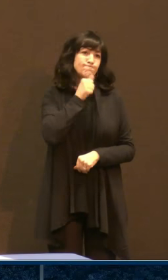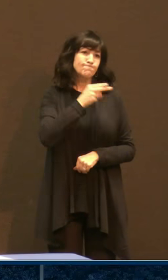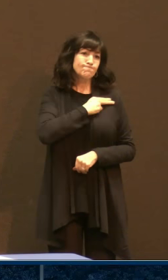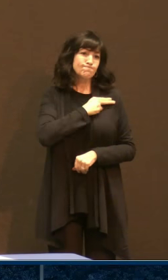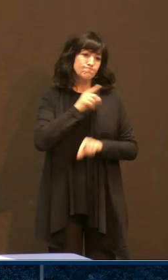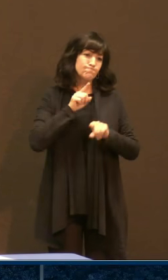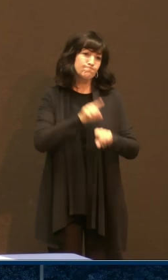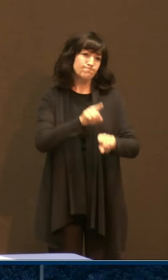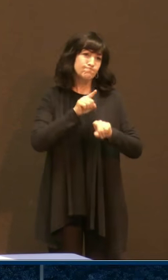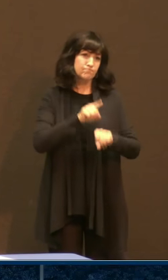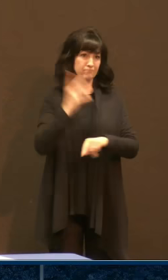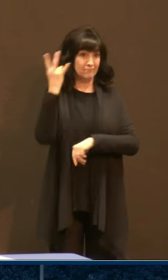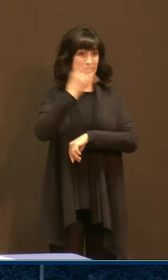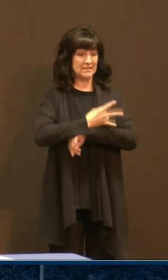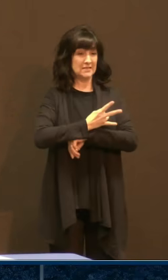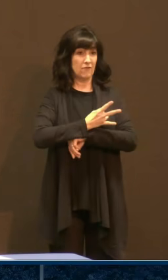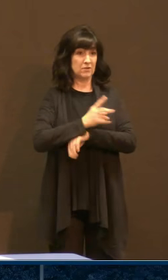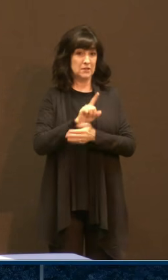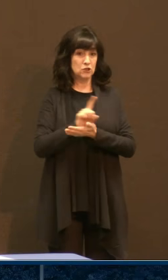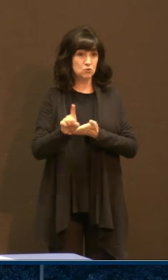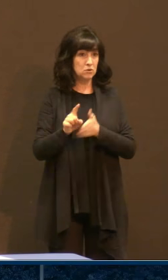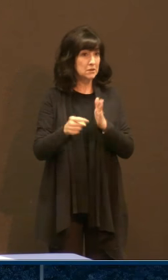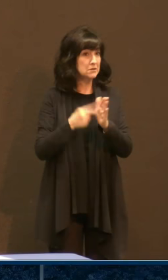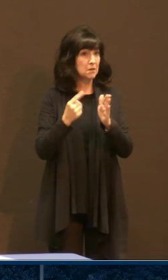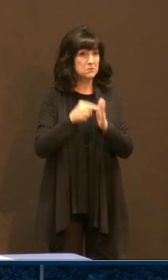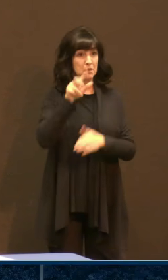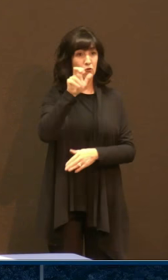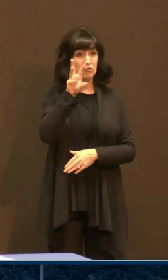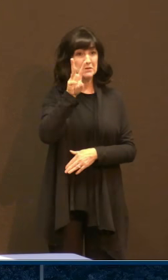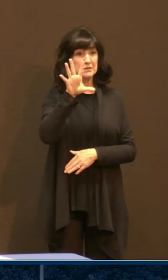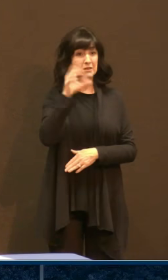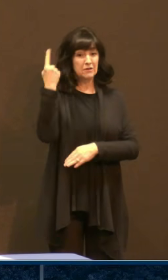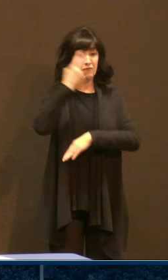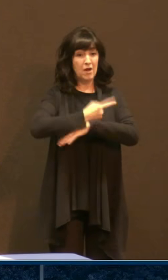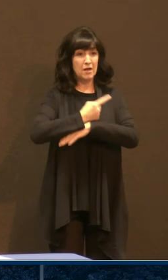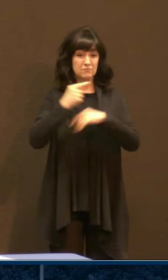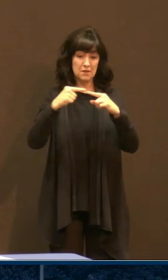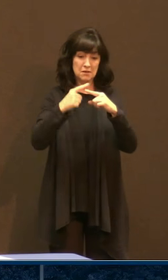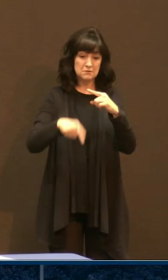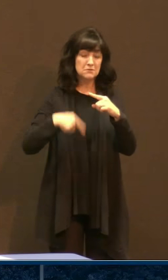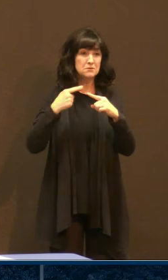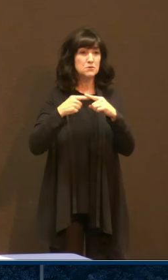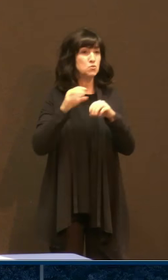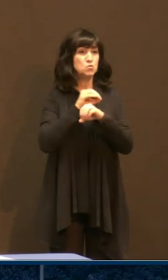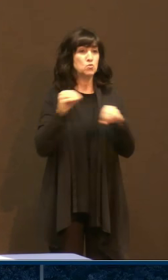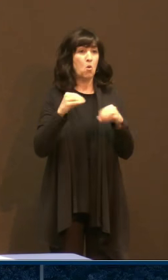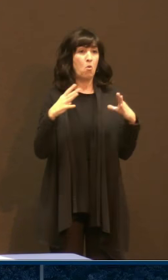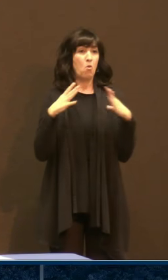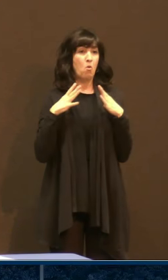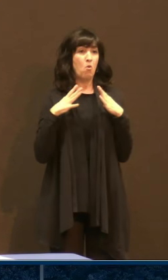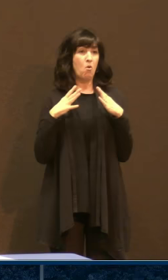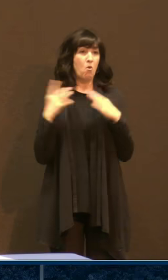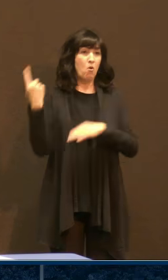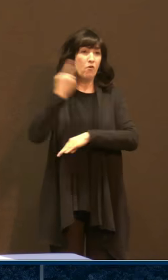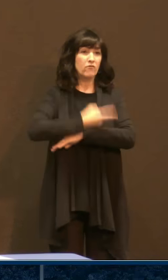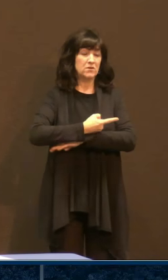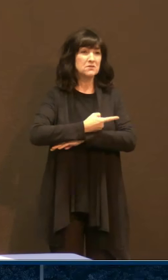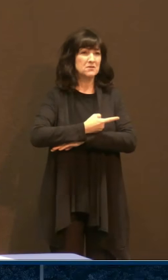week, sometimes 365 days a year, and just know how hard it is to